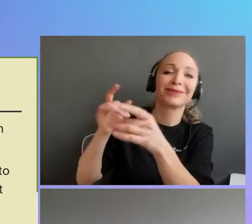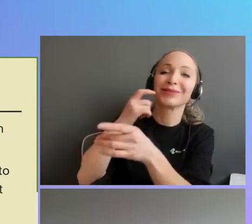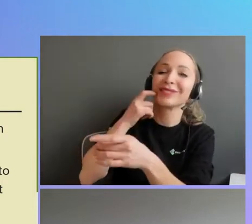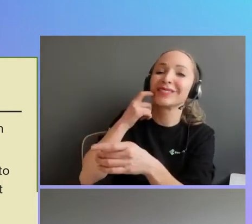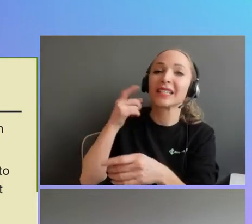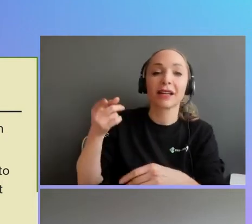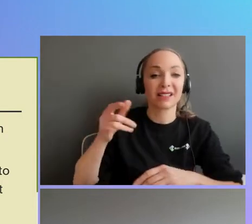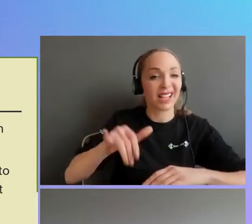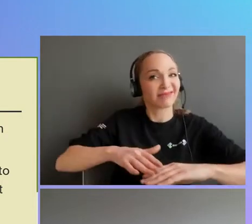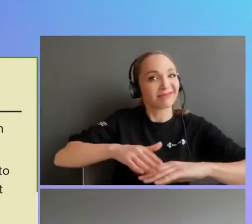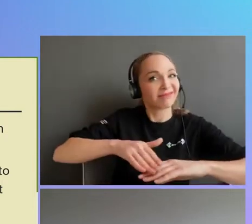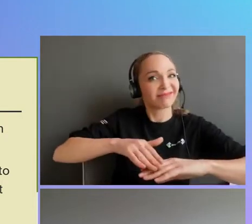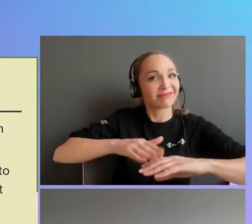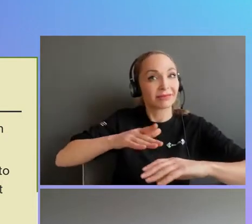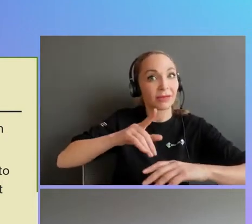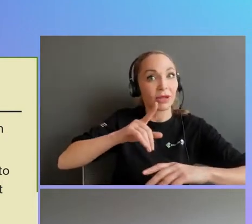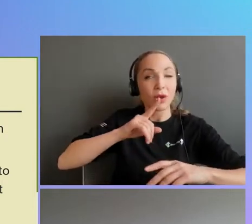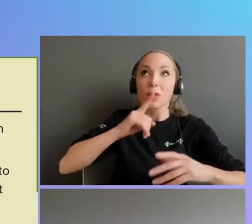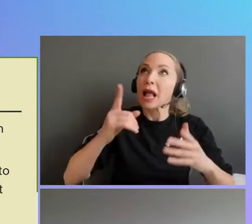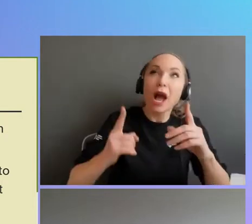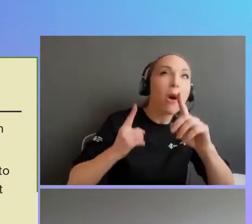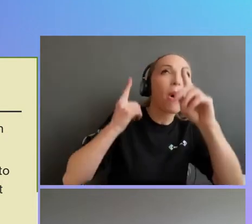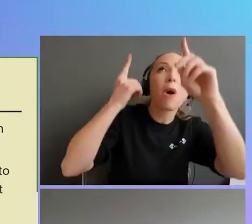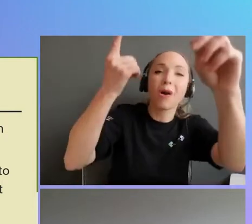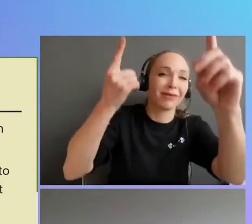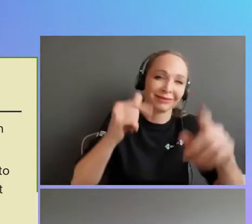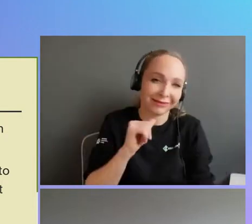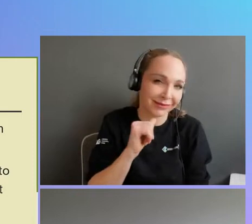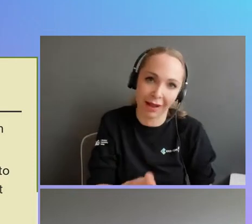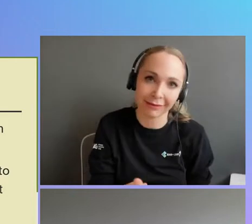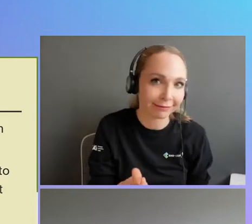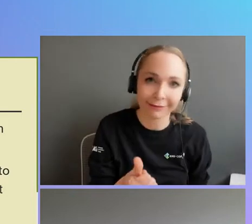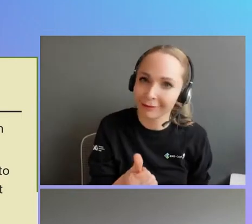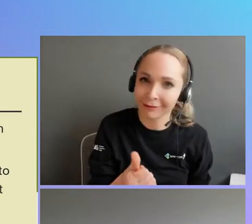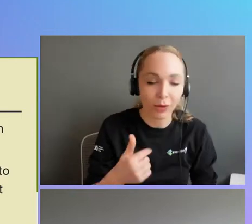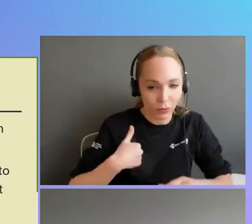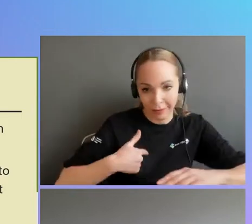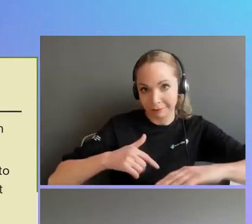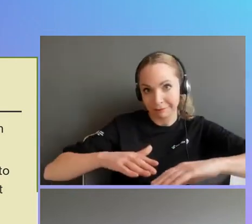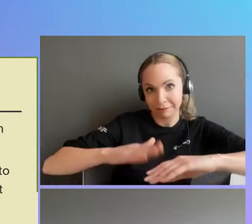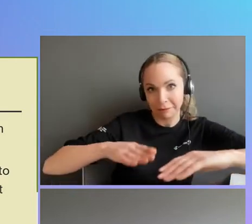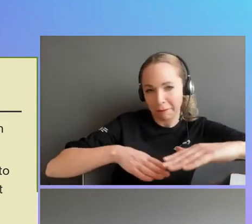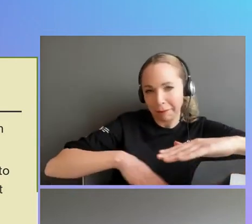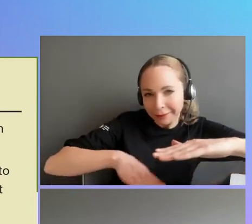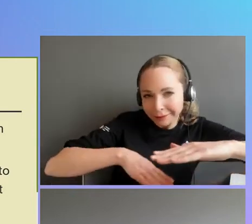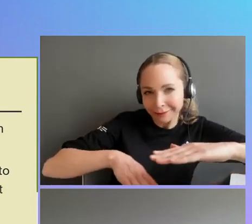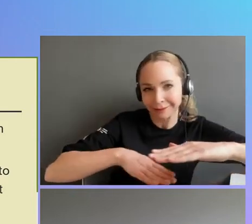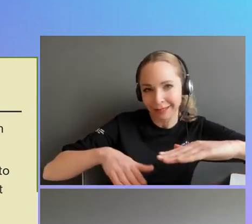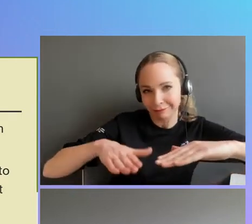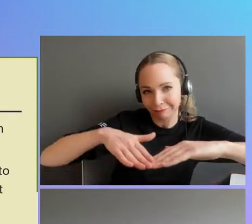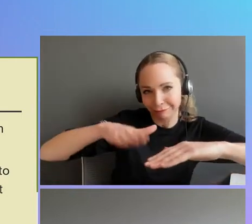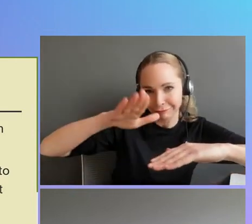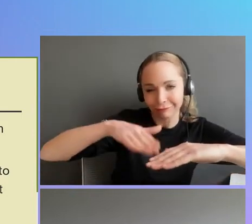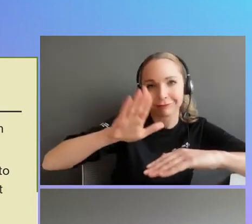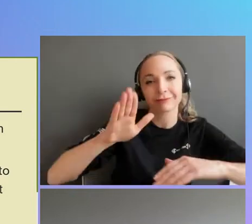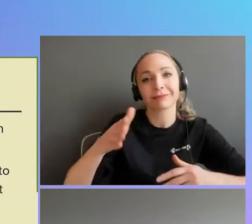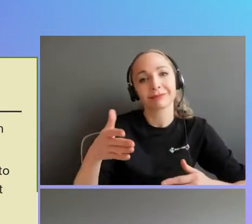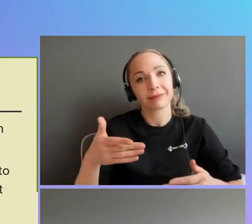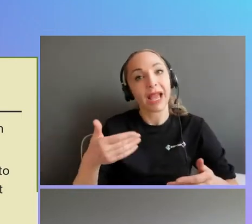Generally, building out accessibility culture and having that thought of creating